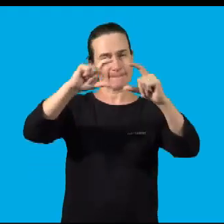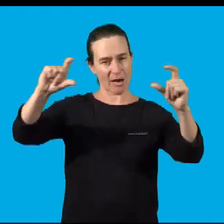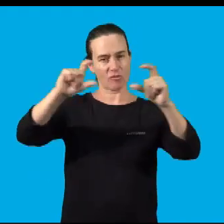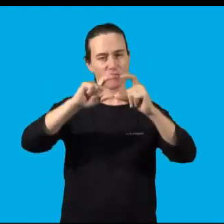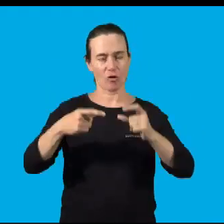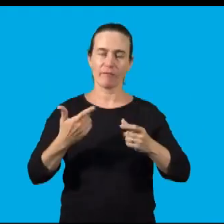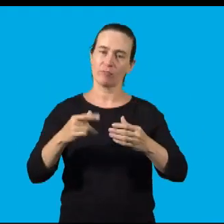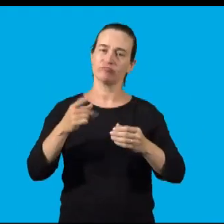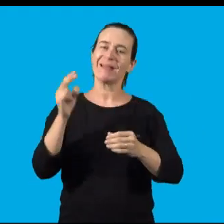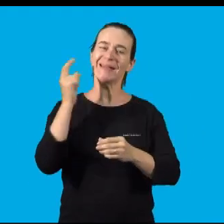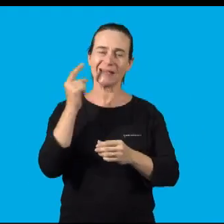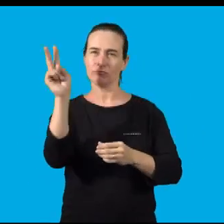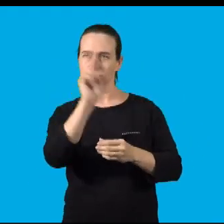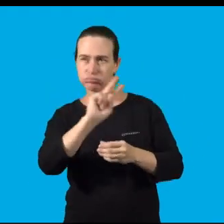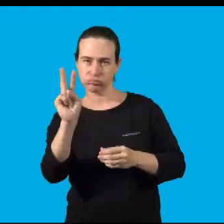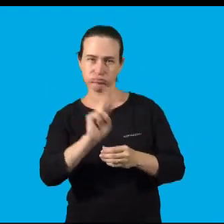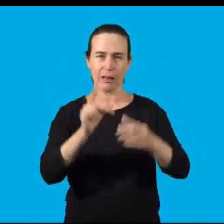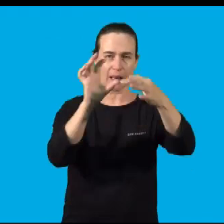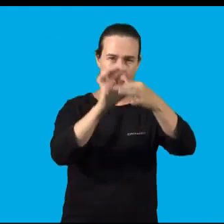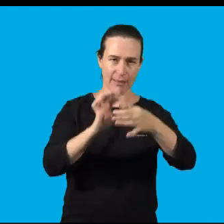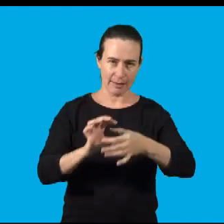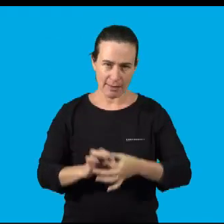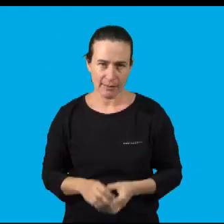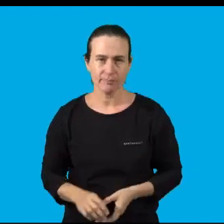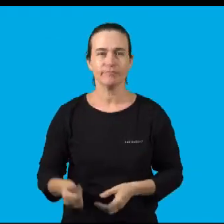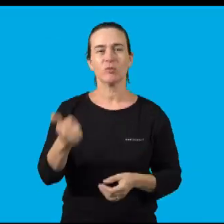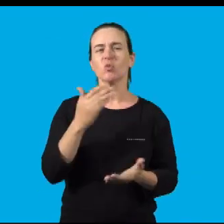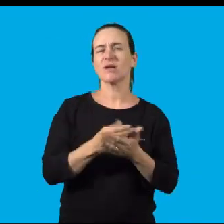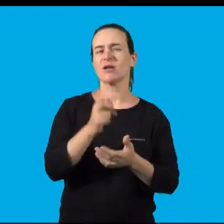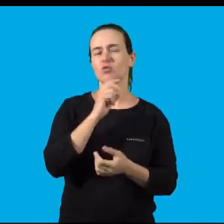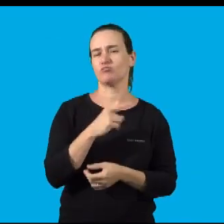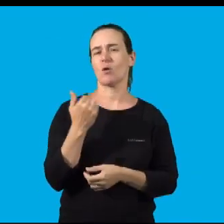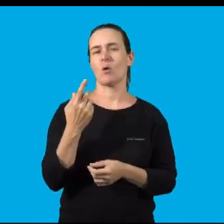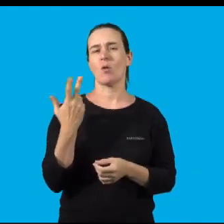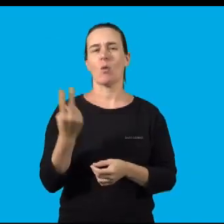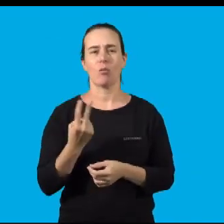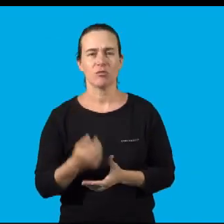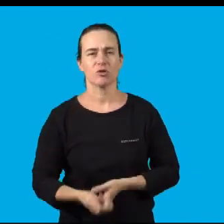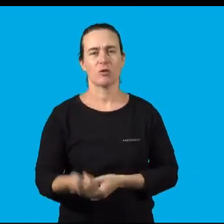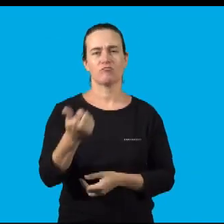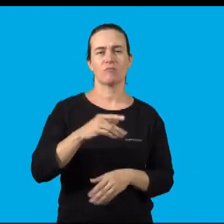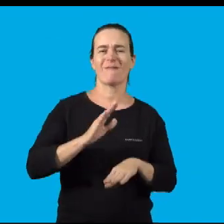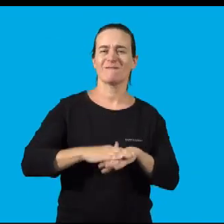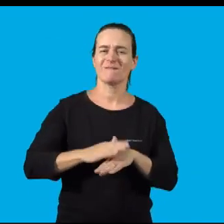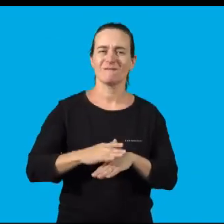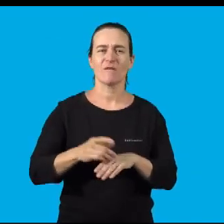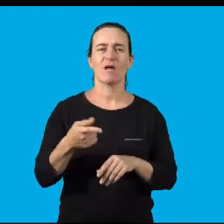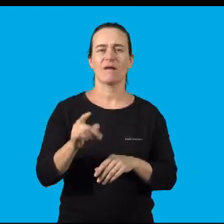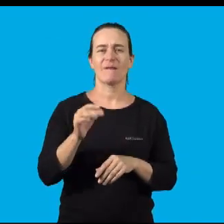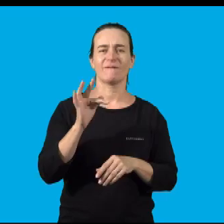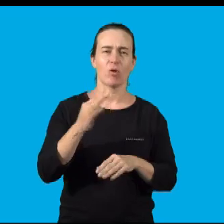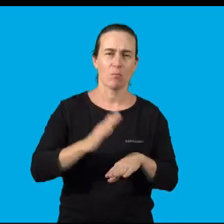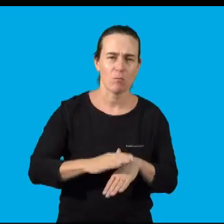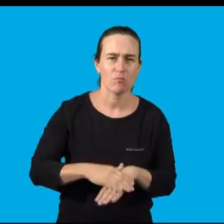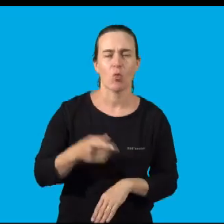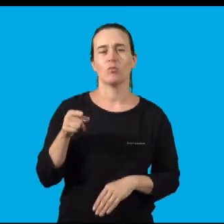coherently. Use words like also, furthermore, in addition, or moreover to connect your ideas.